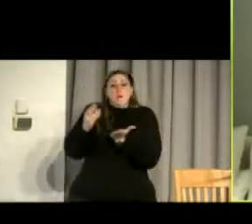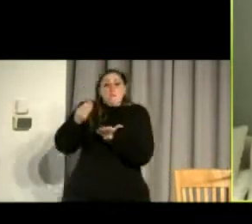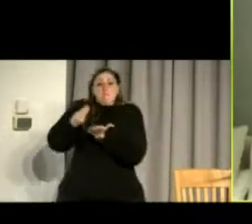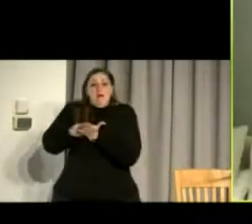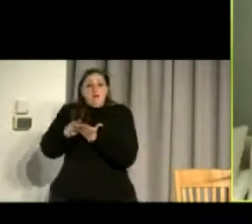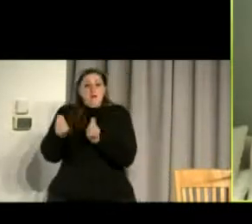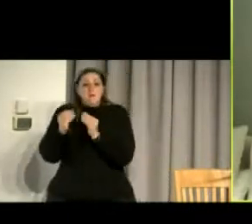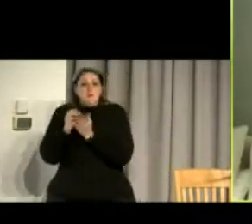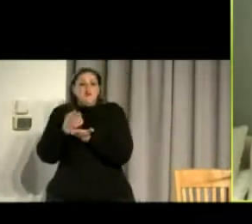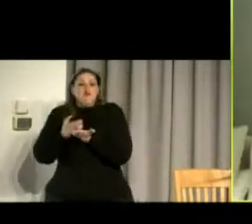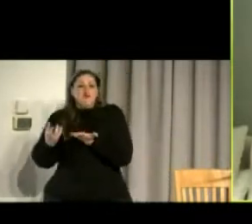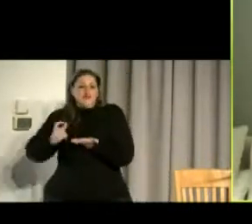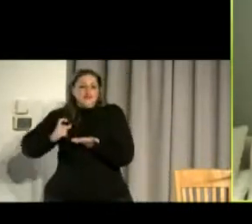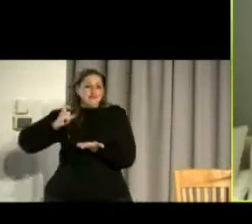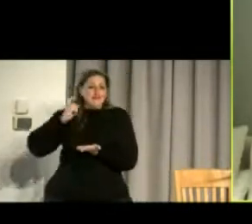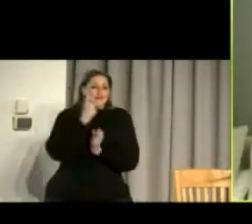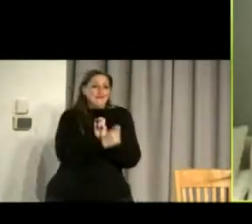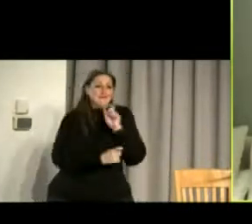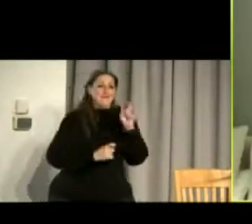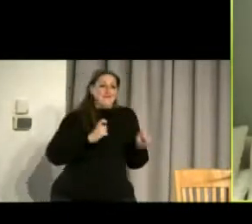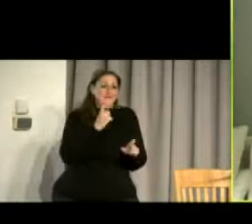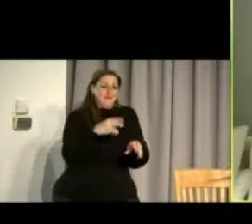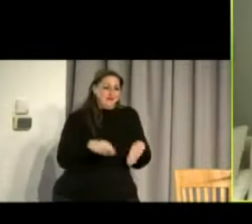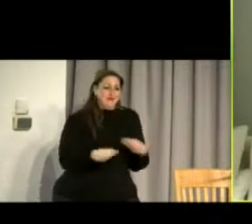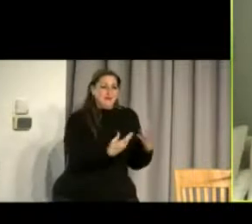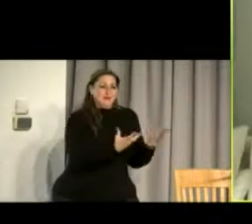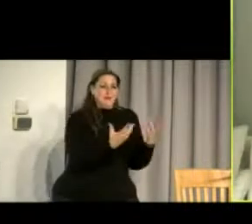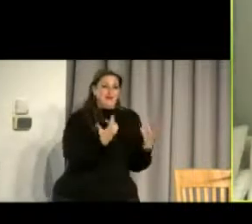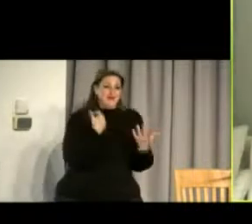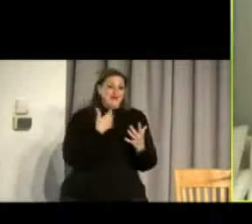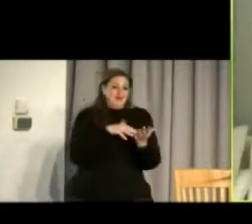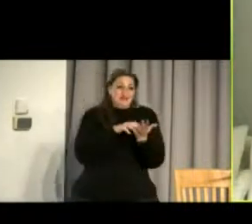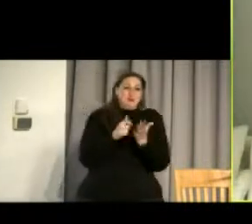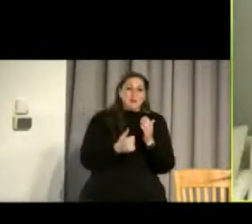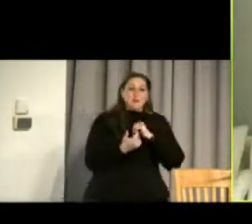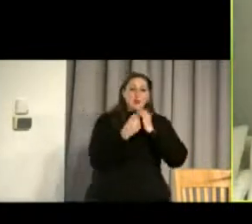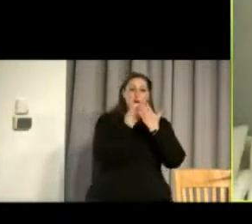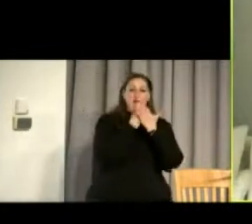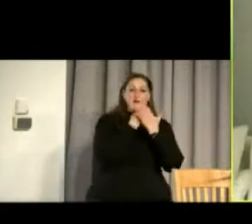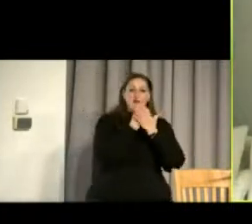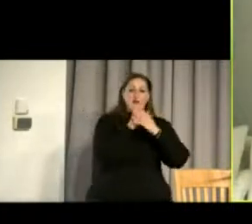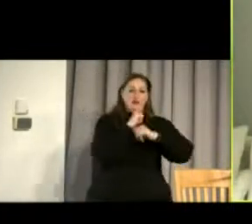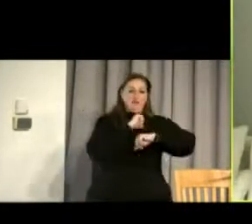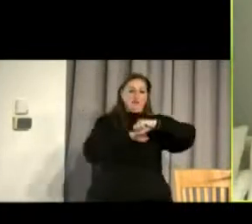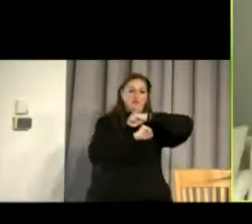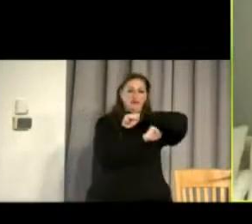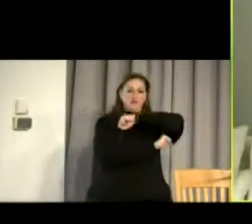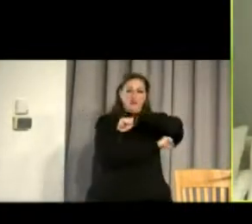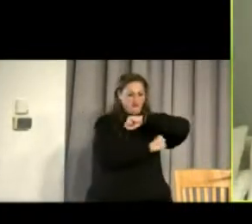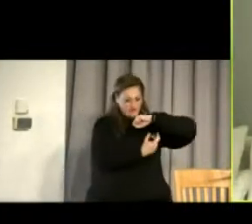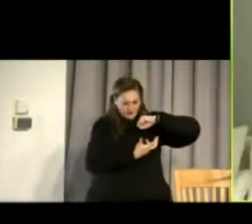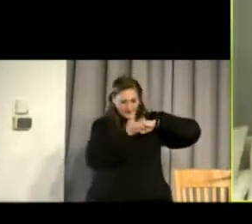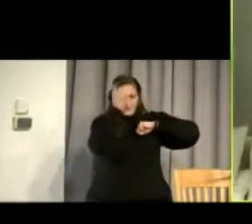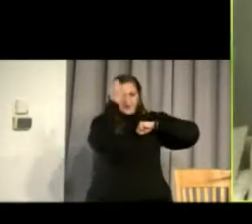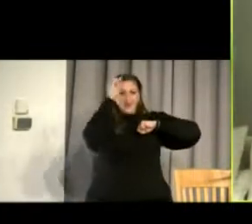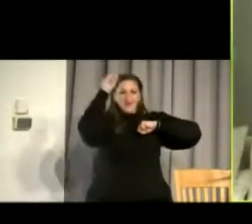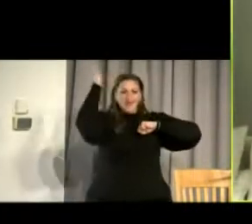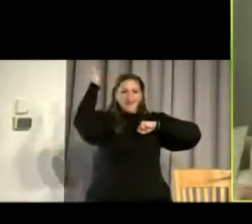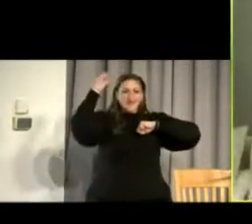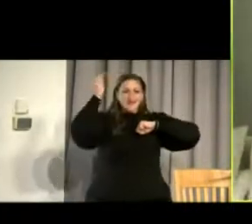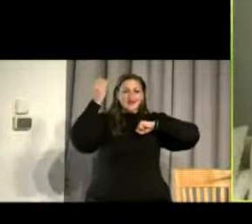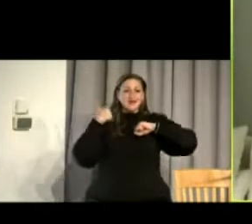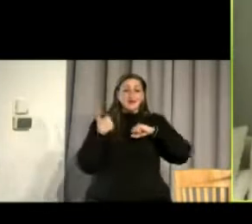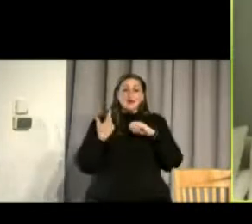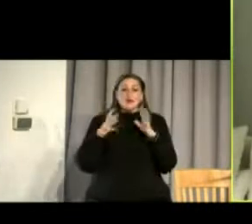to our communities, which are most vulnerable, because we do not have the economic base. We do not have the economic base to have